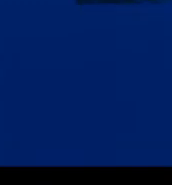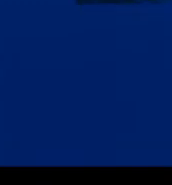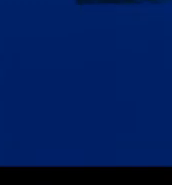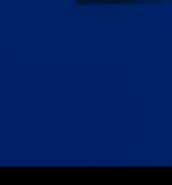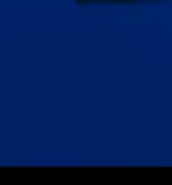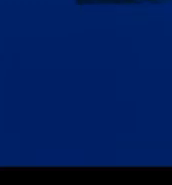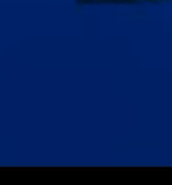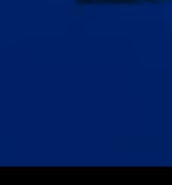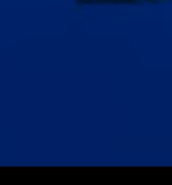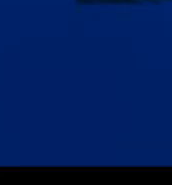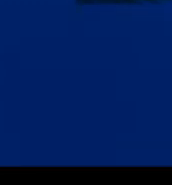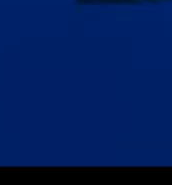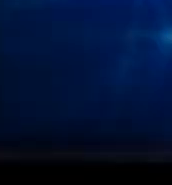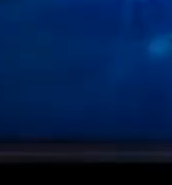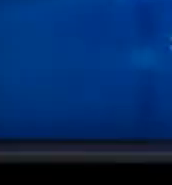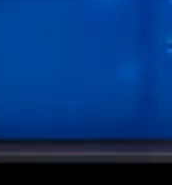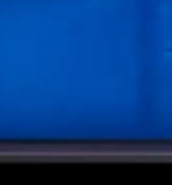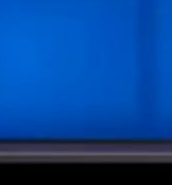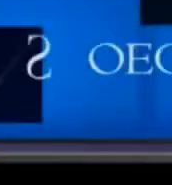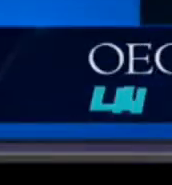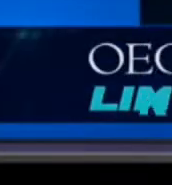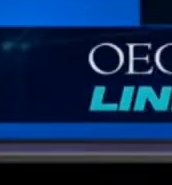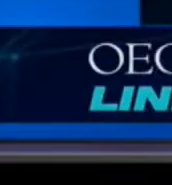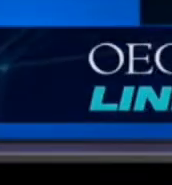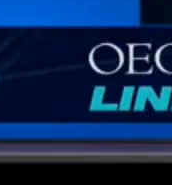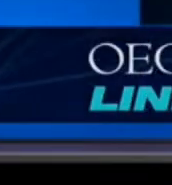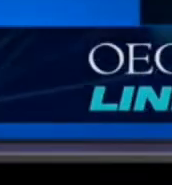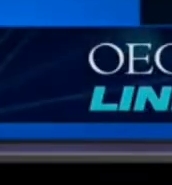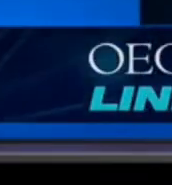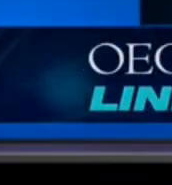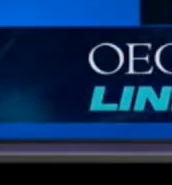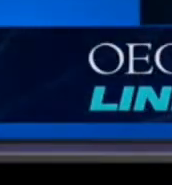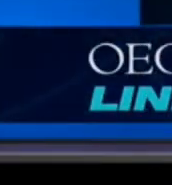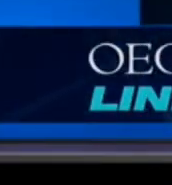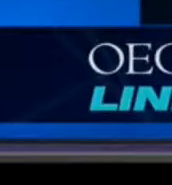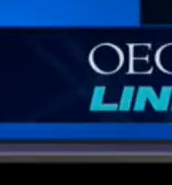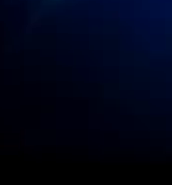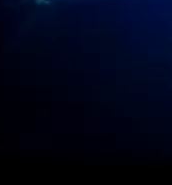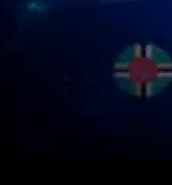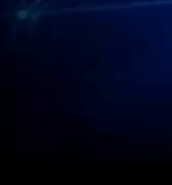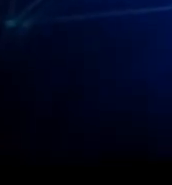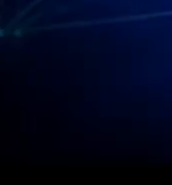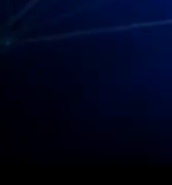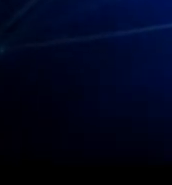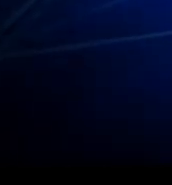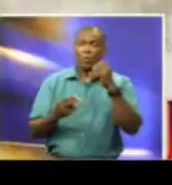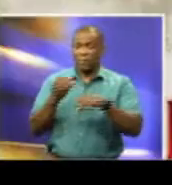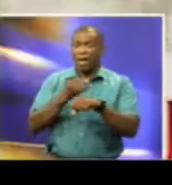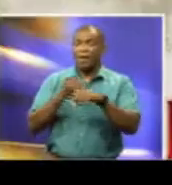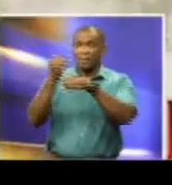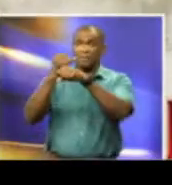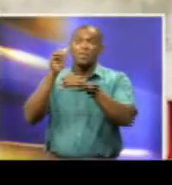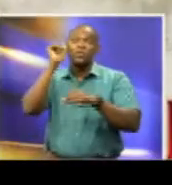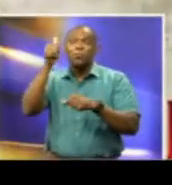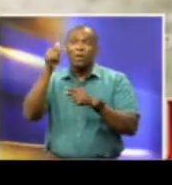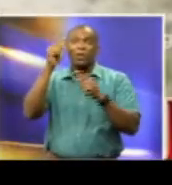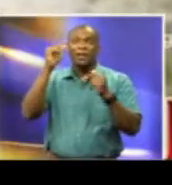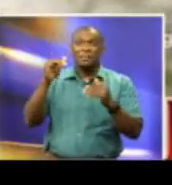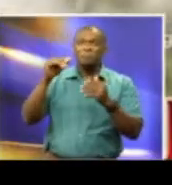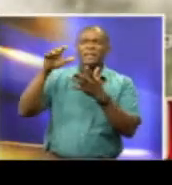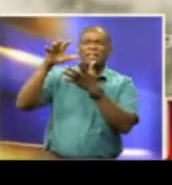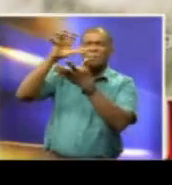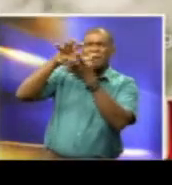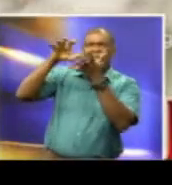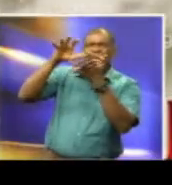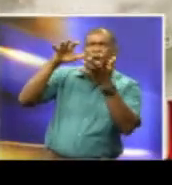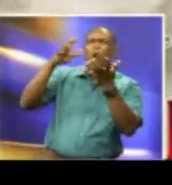.gd. Hello, and welcome to the OECS link. A conversation due light to moderate showers